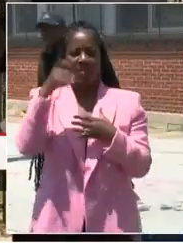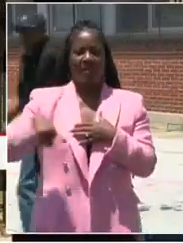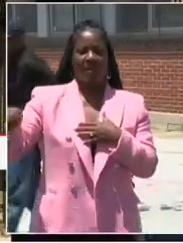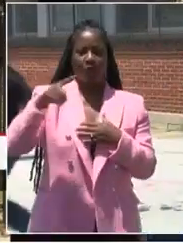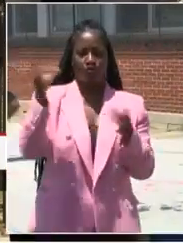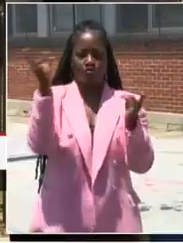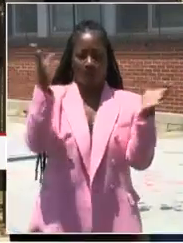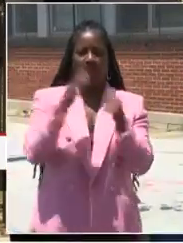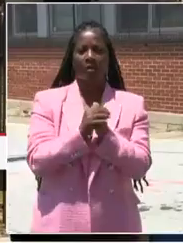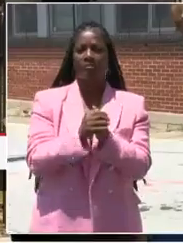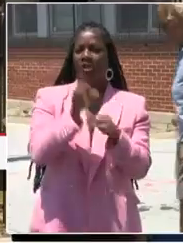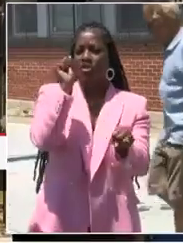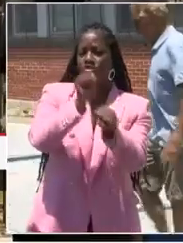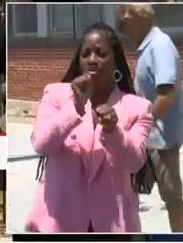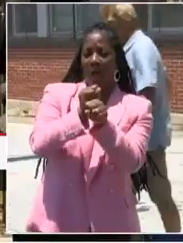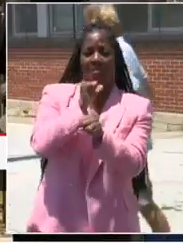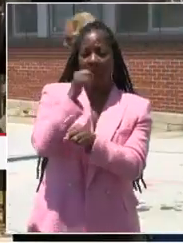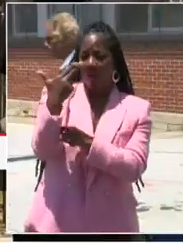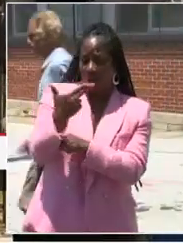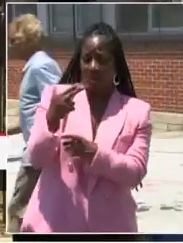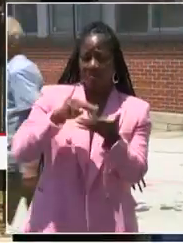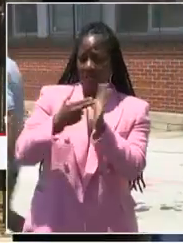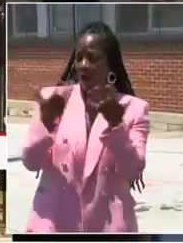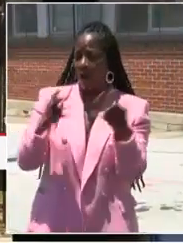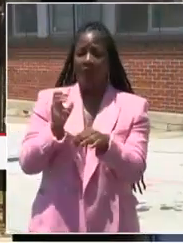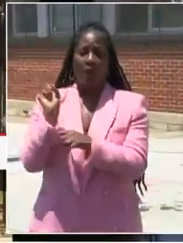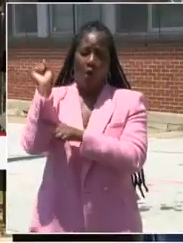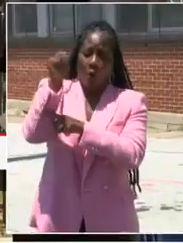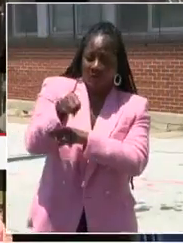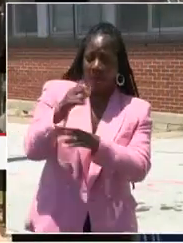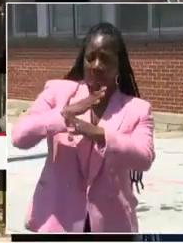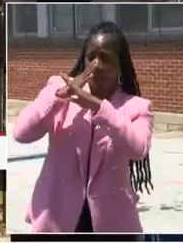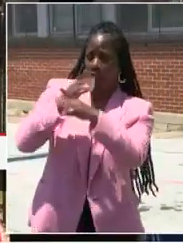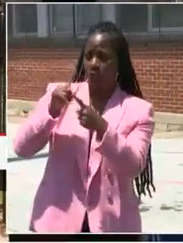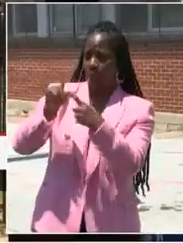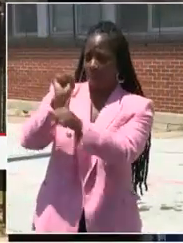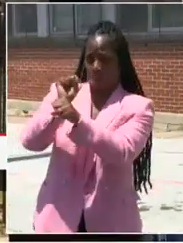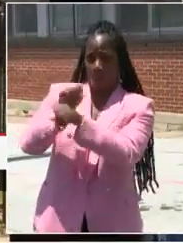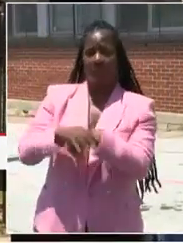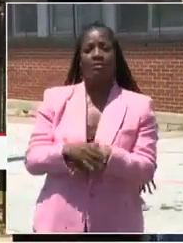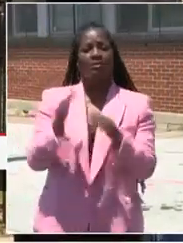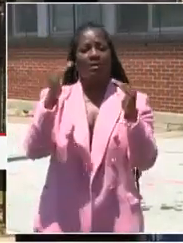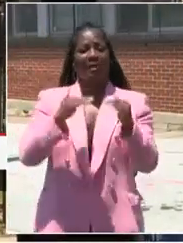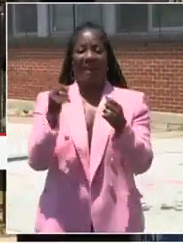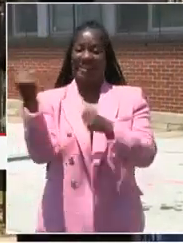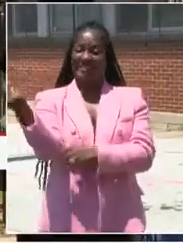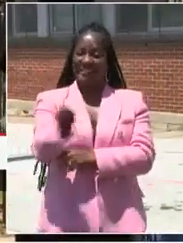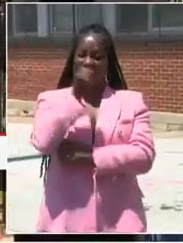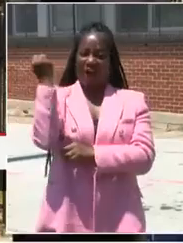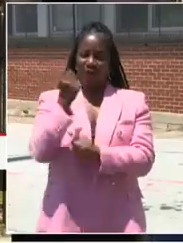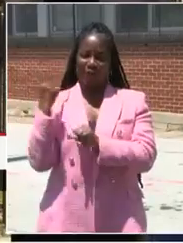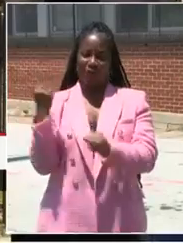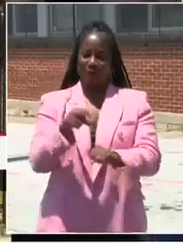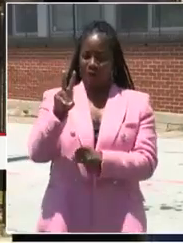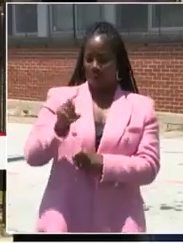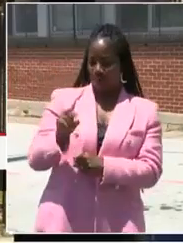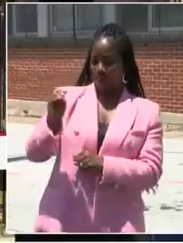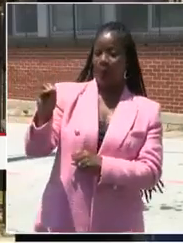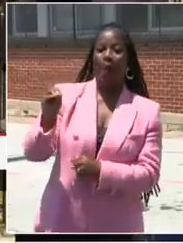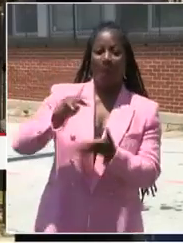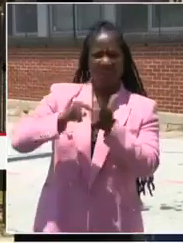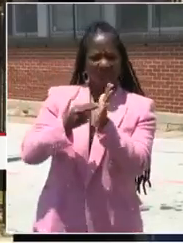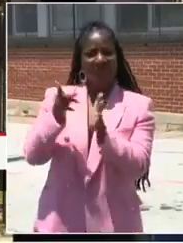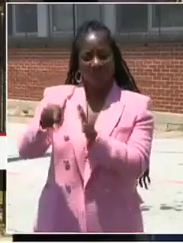Not Guns, I've already spoken about, overcoming barriers to employment. Saturday Strong 2.0 to host a 4-week